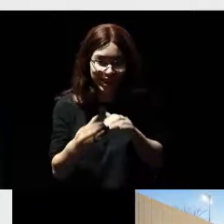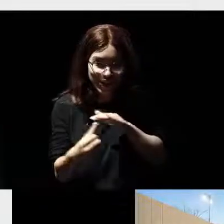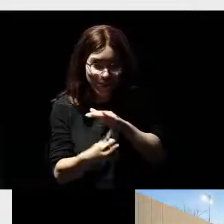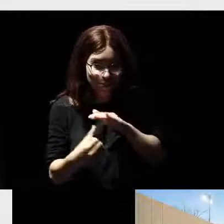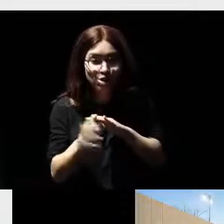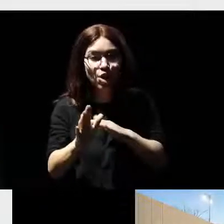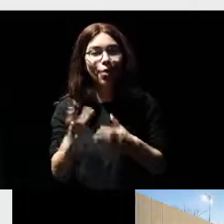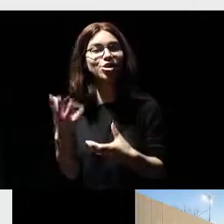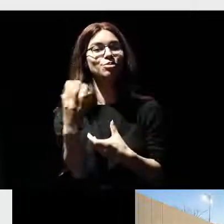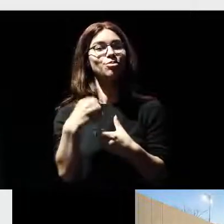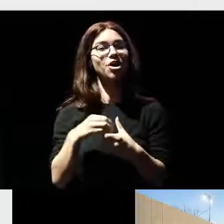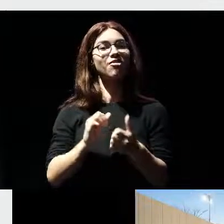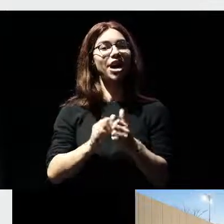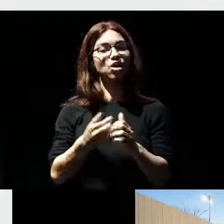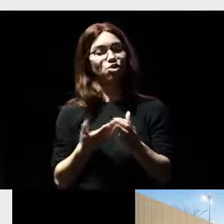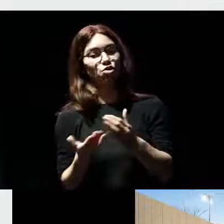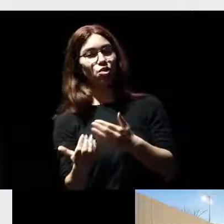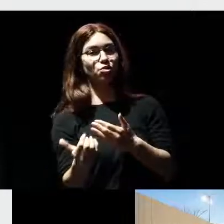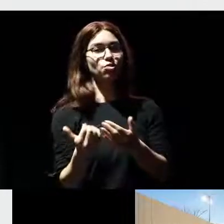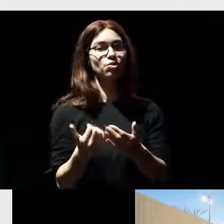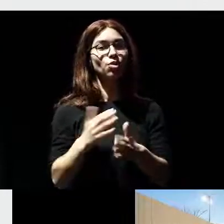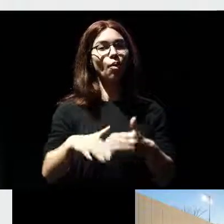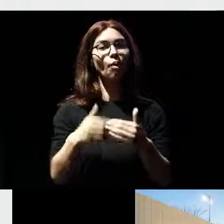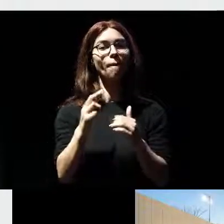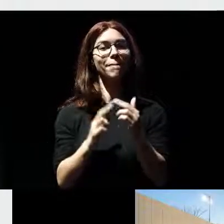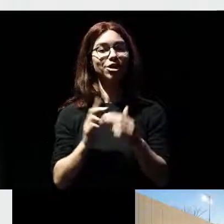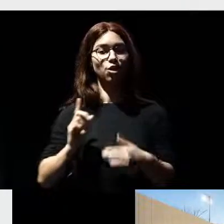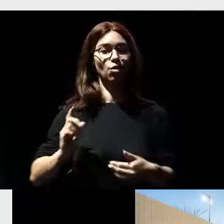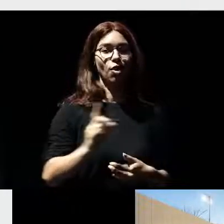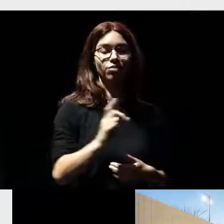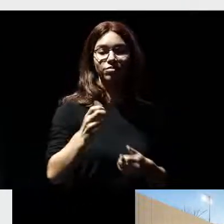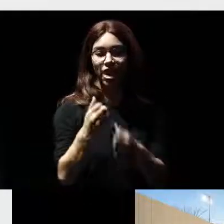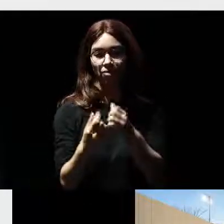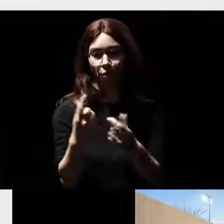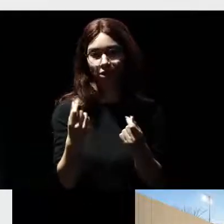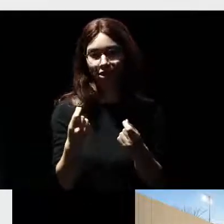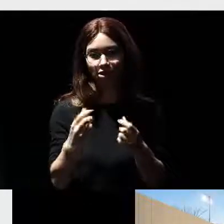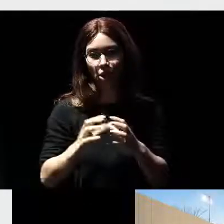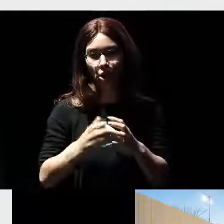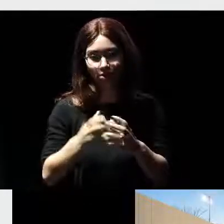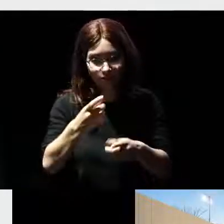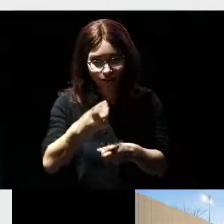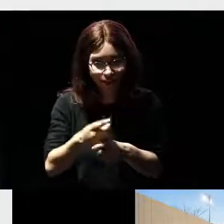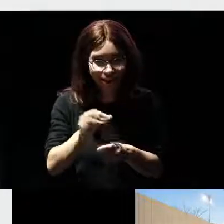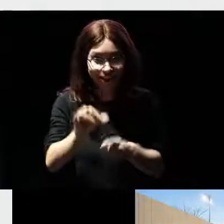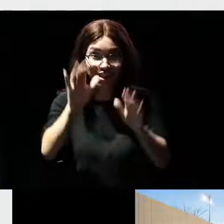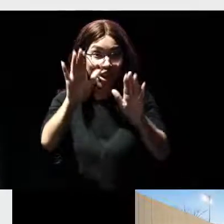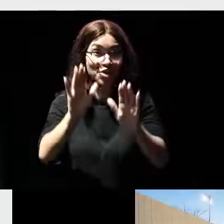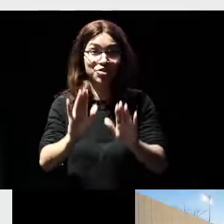part of the way that you move through the building because everybody does laundry, and that's a great